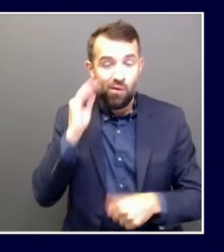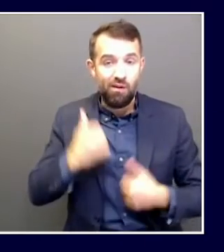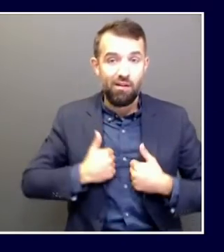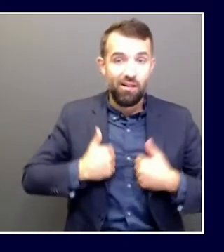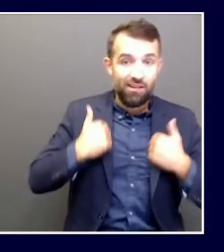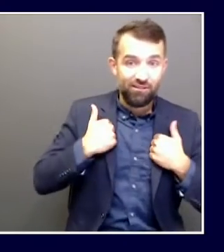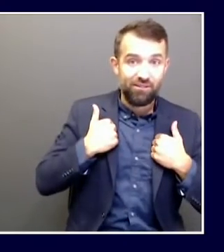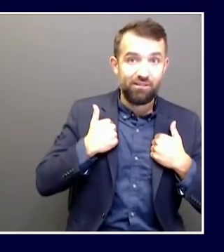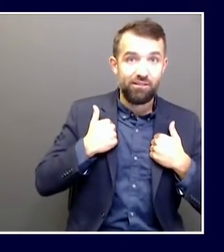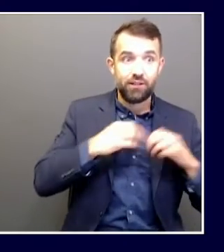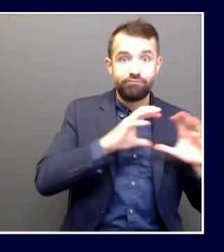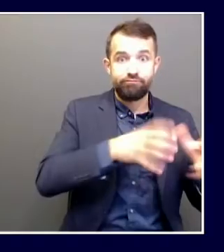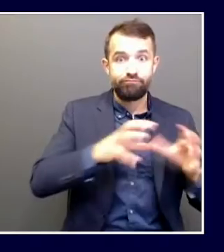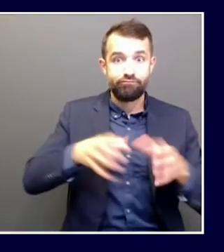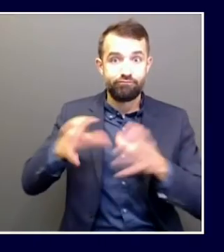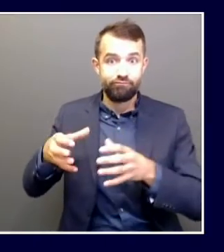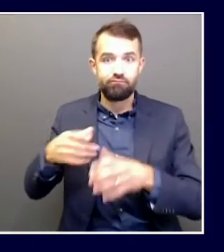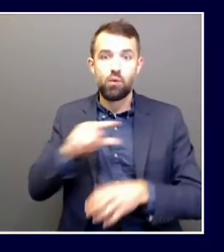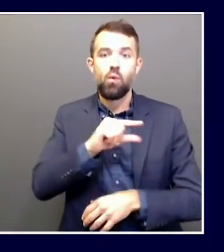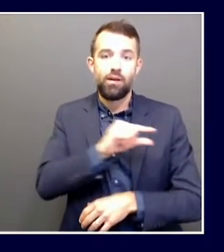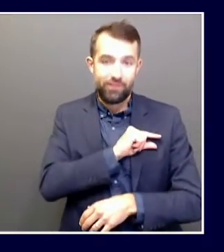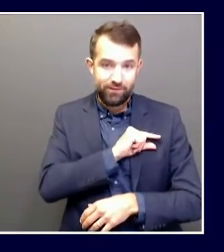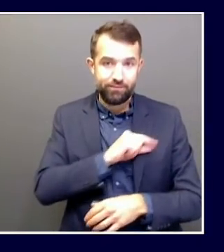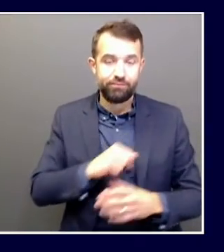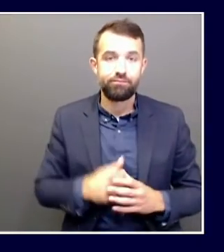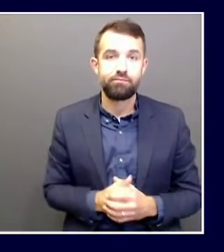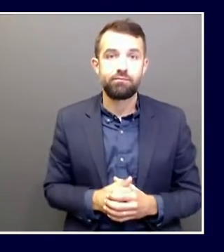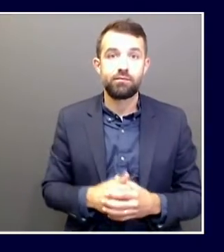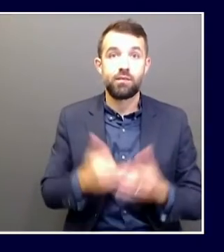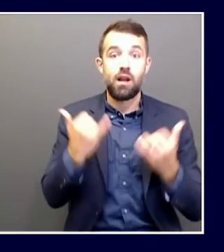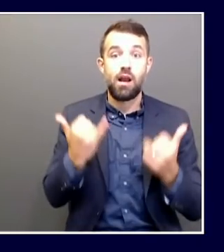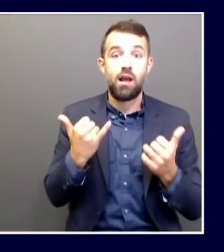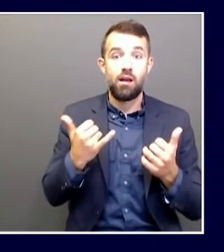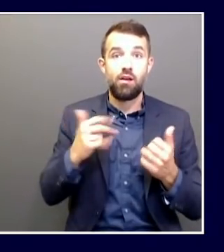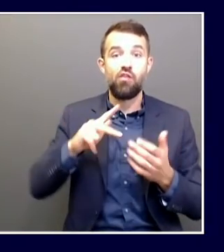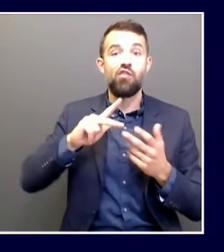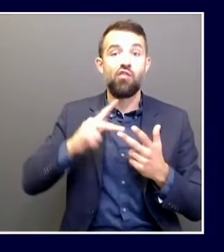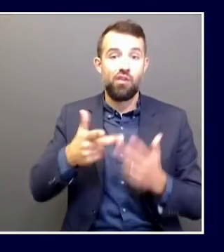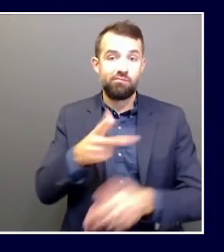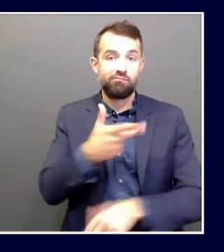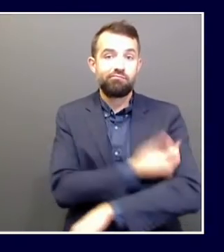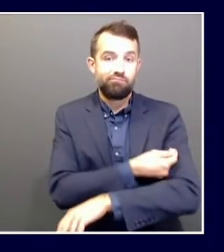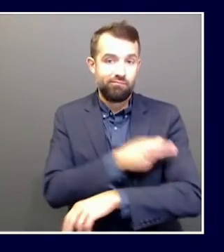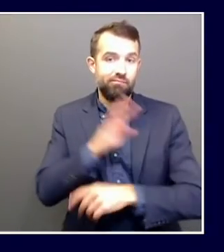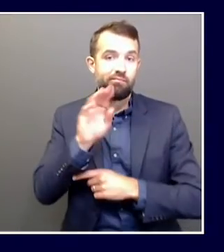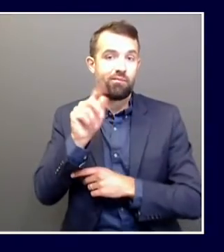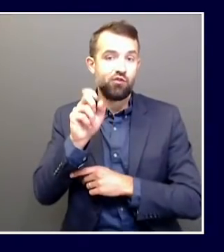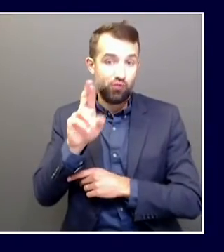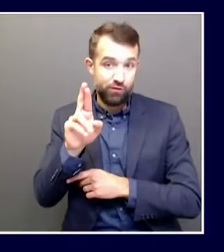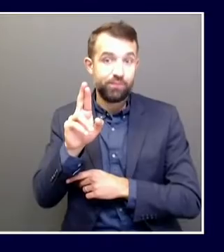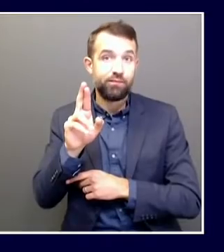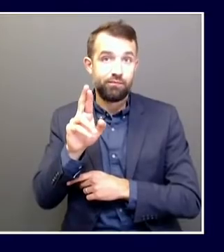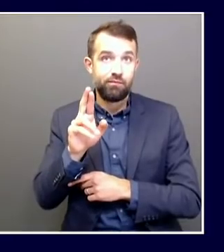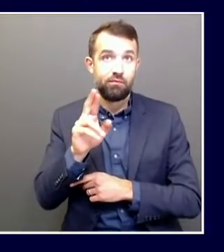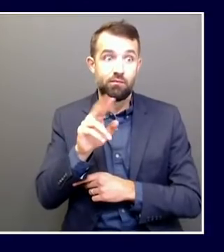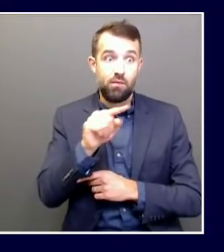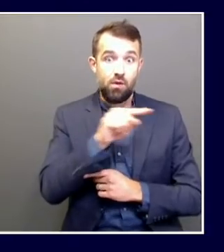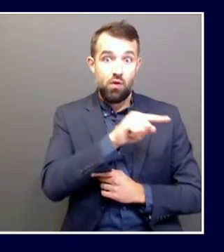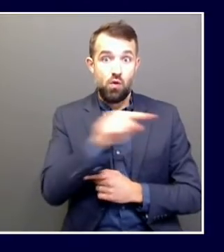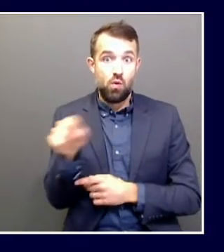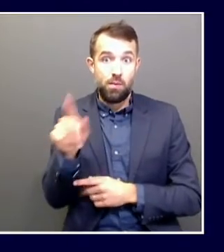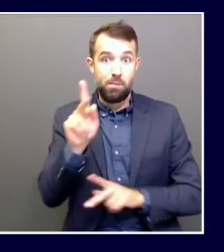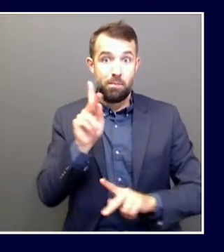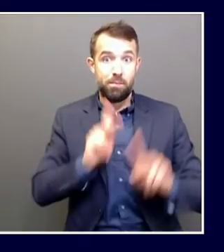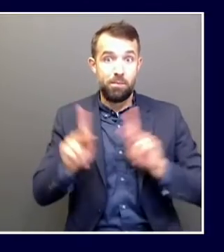folks that, according to the US CDC and Maine CDC, should go out and start thinking about getting a booster.